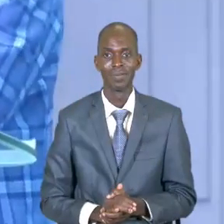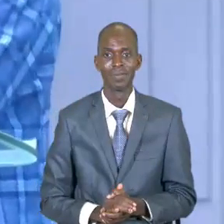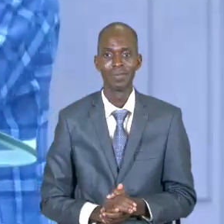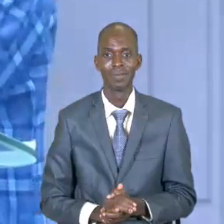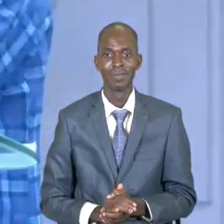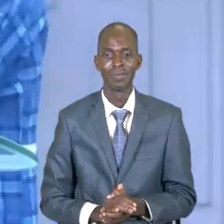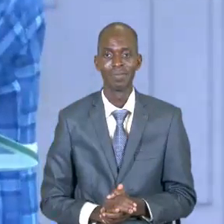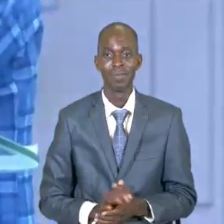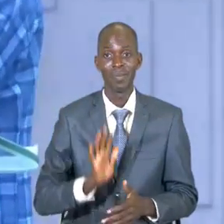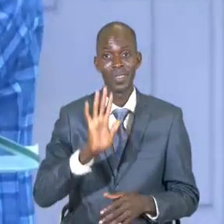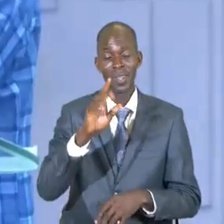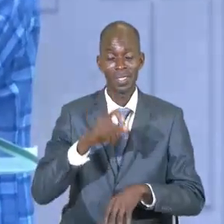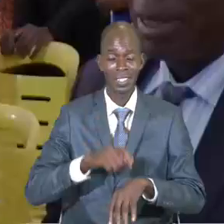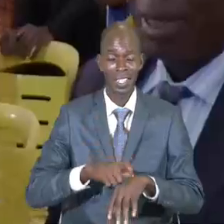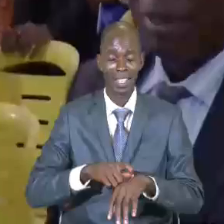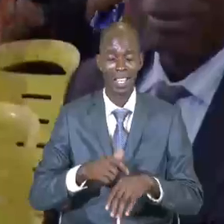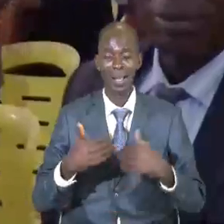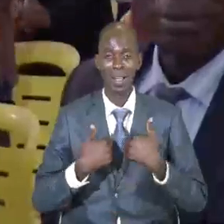Your time has come